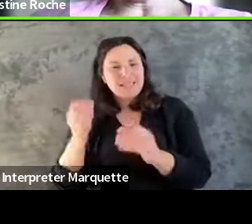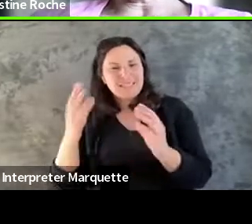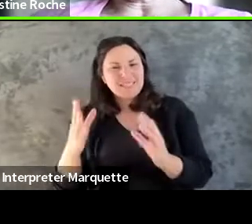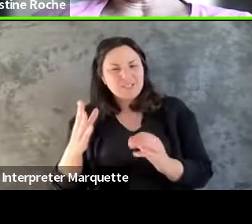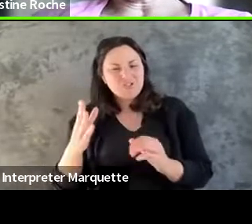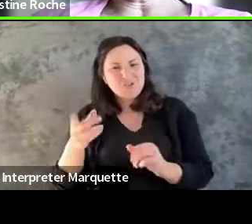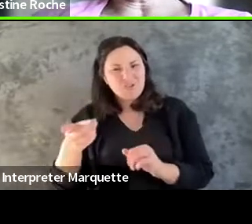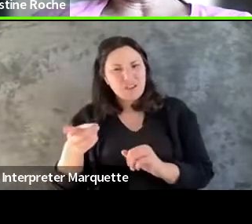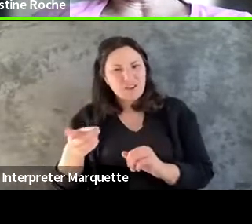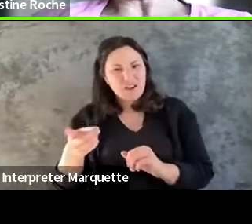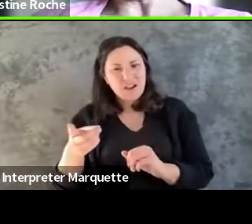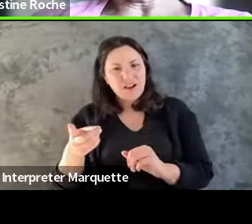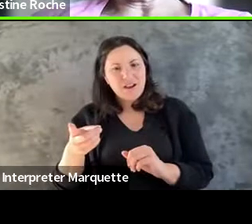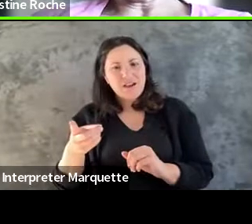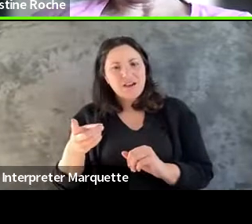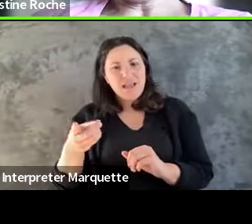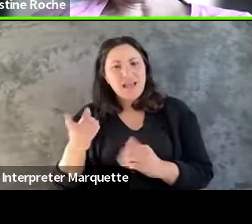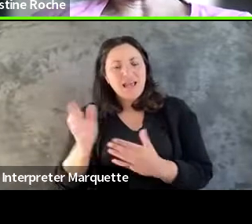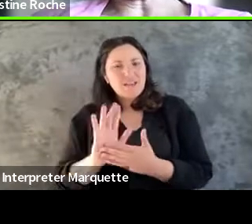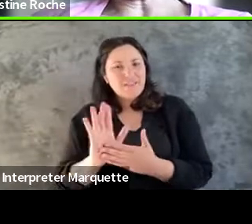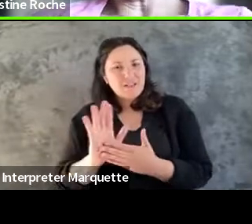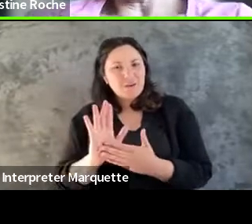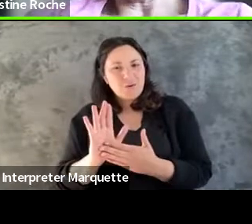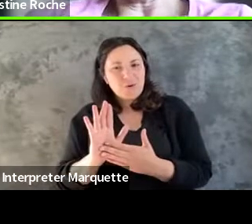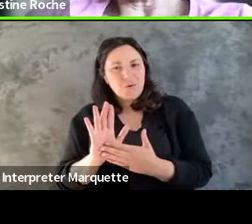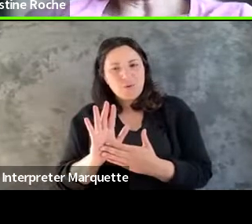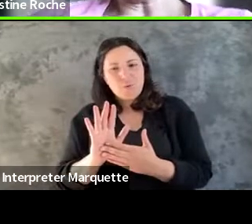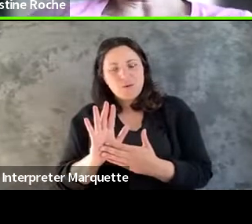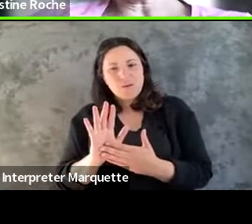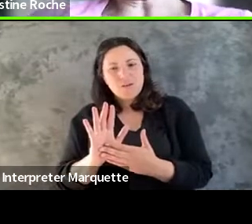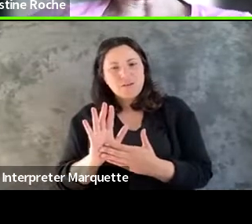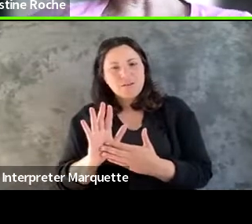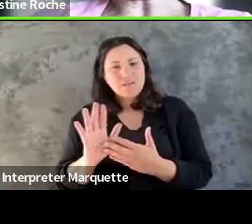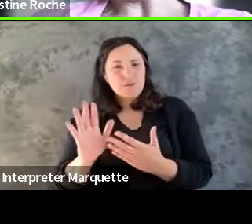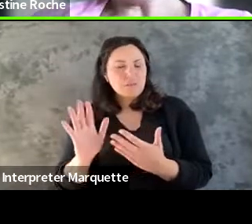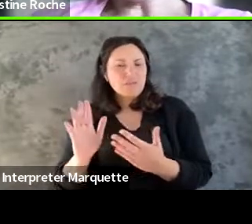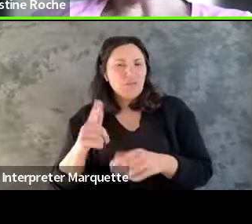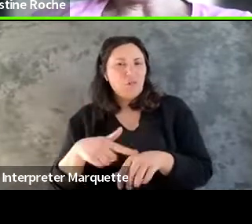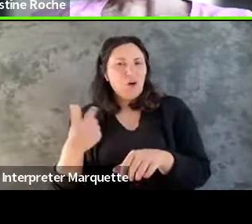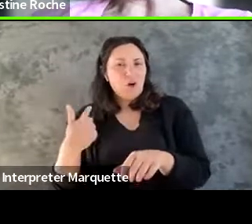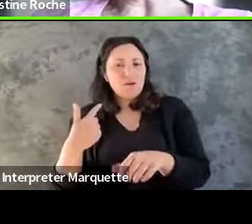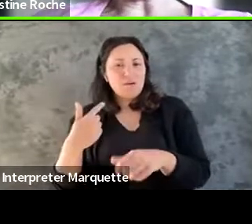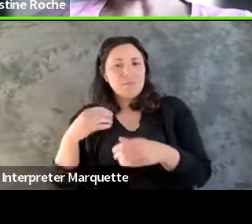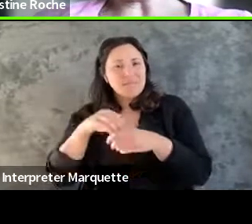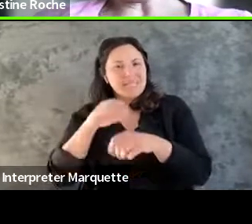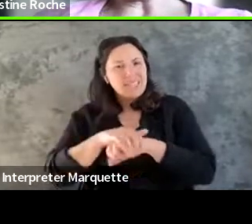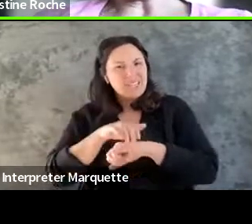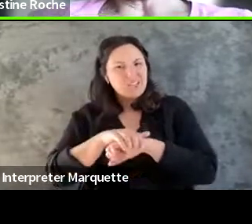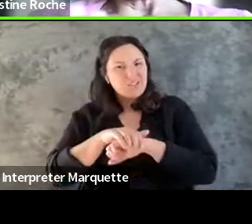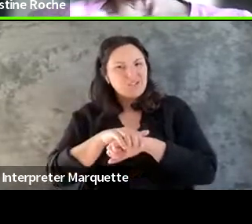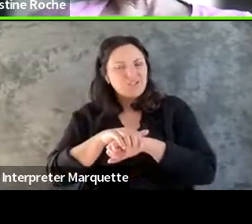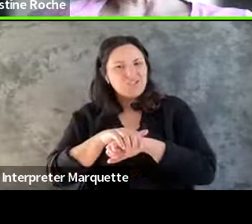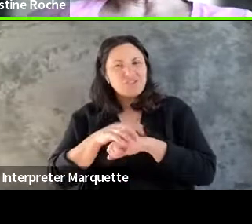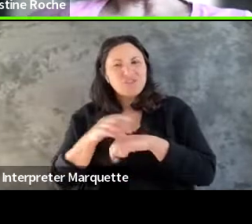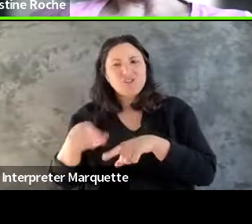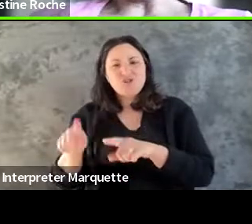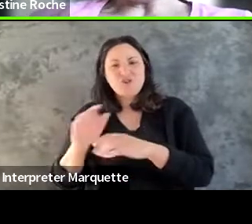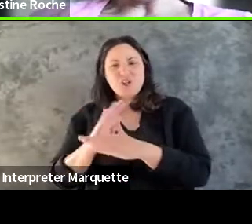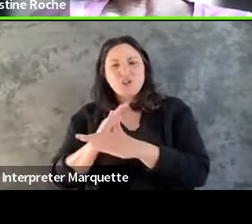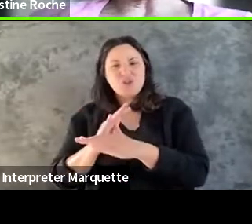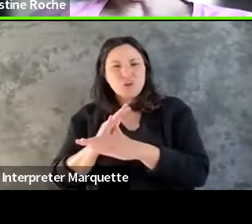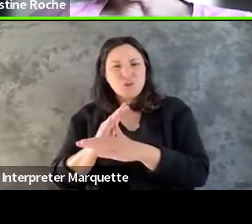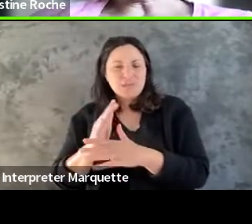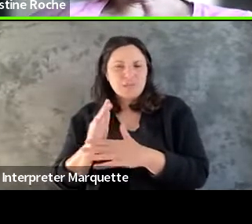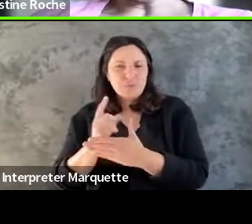there had a video that they watched that was a significant length, but it was in English in their German week. So